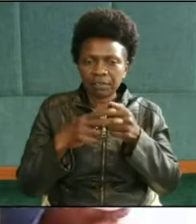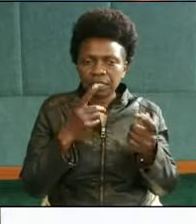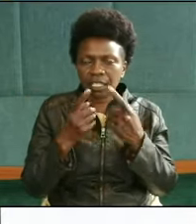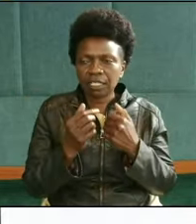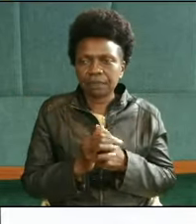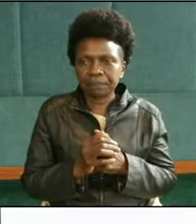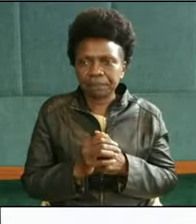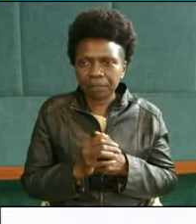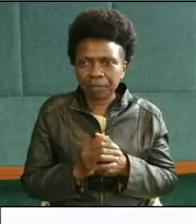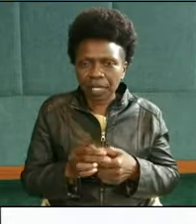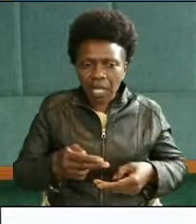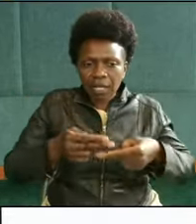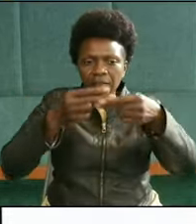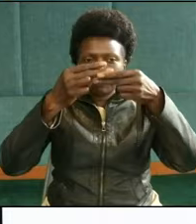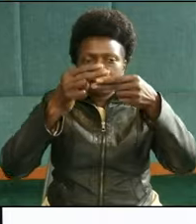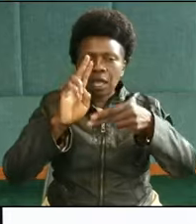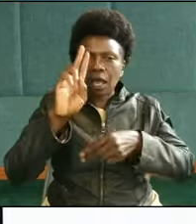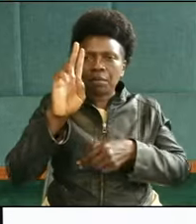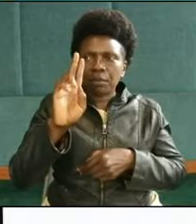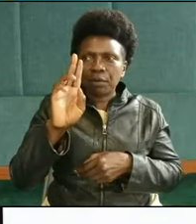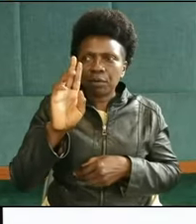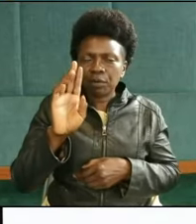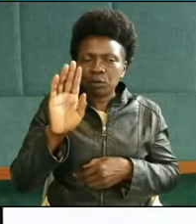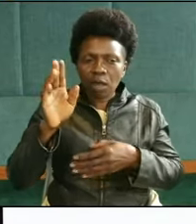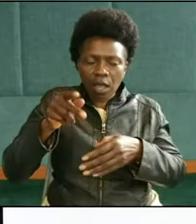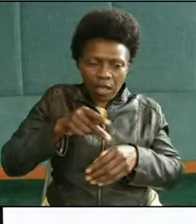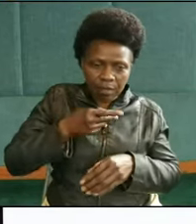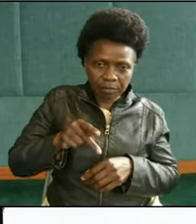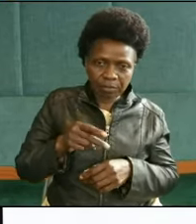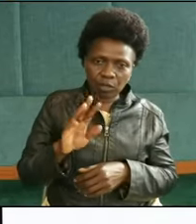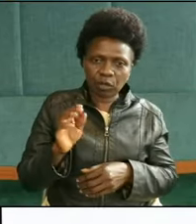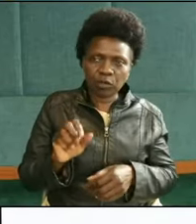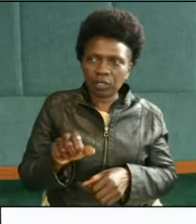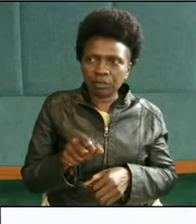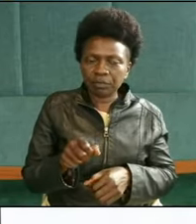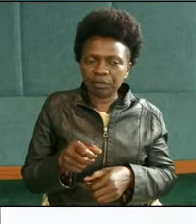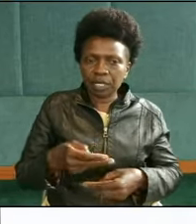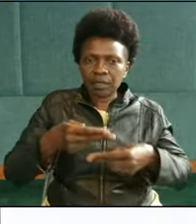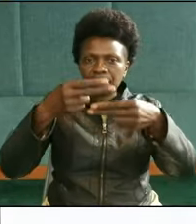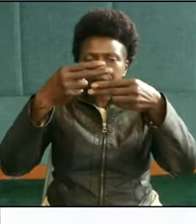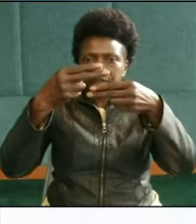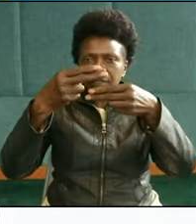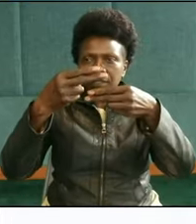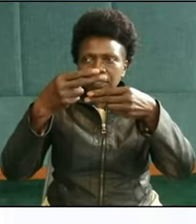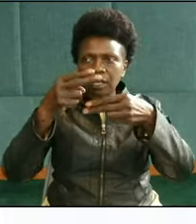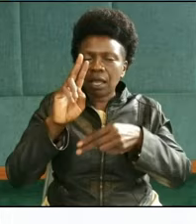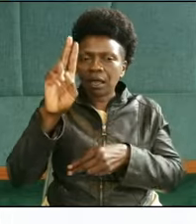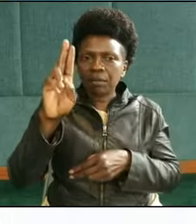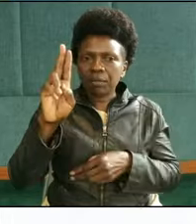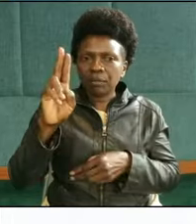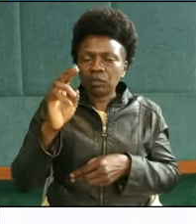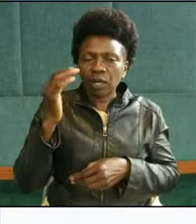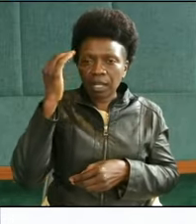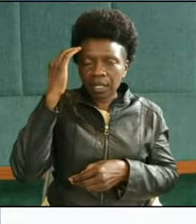says, "Lift up your hearts, O ye gates." Sorry, "Lift up your heads, O ye